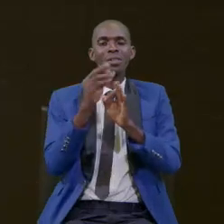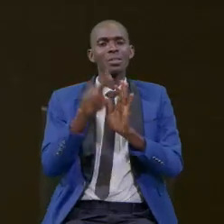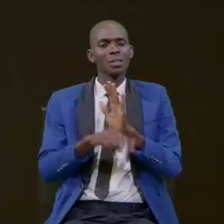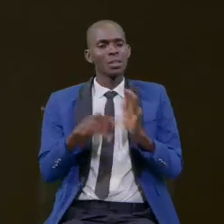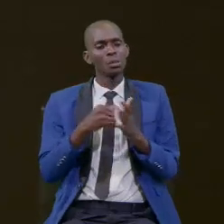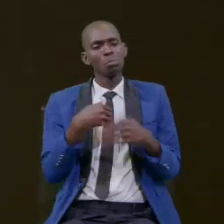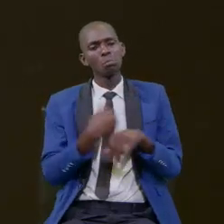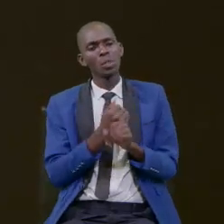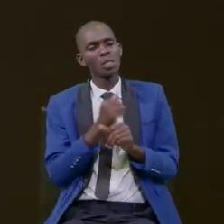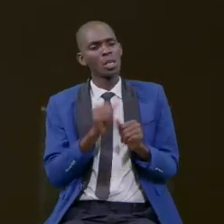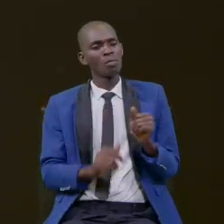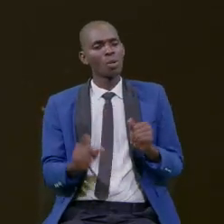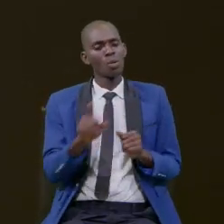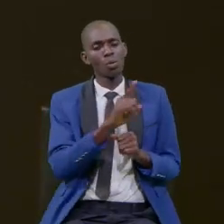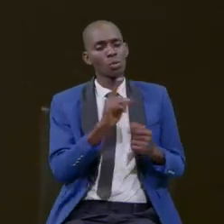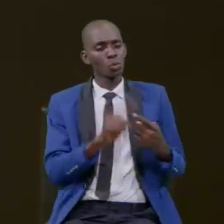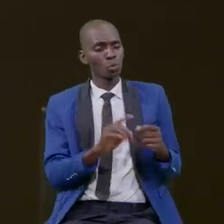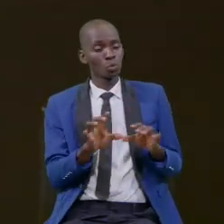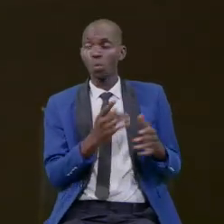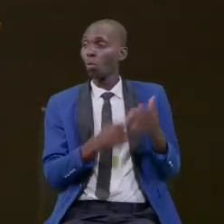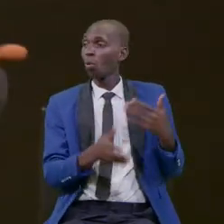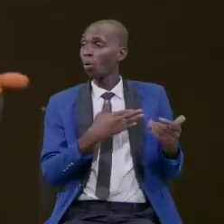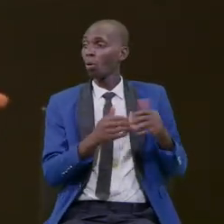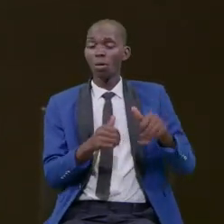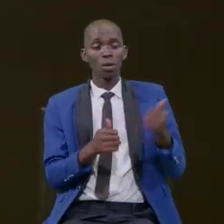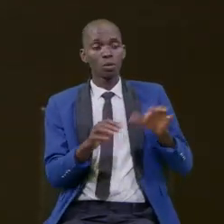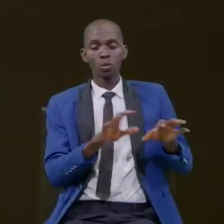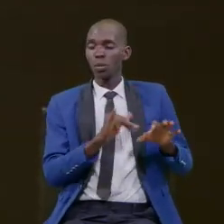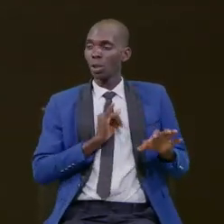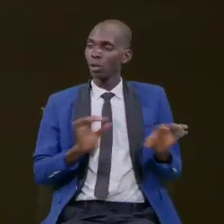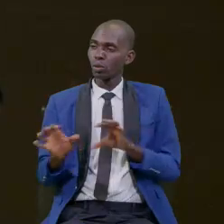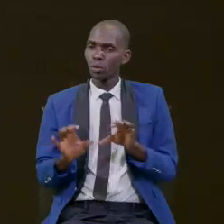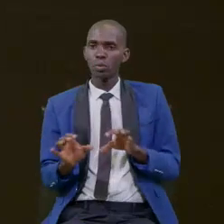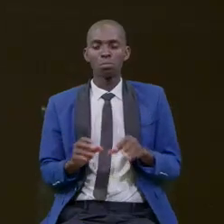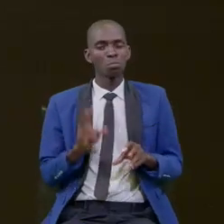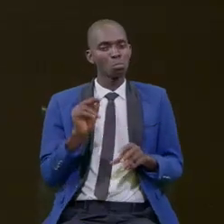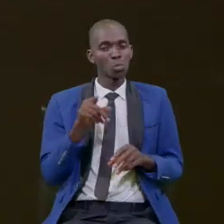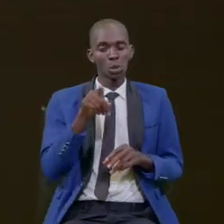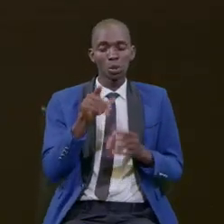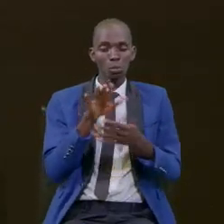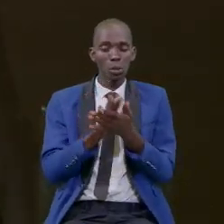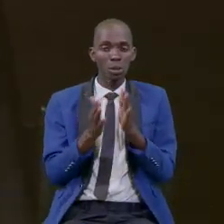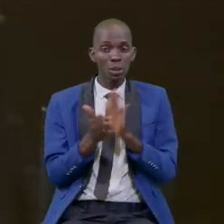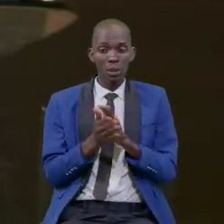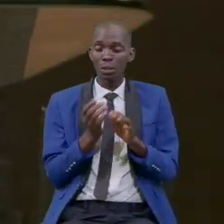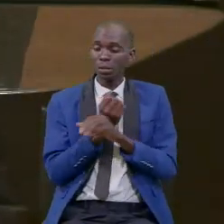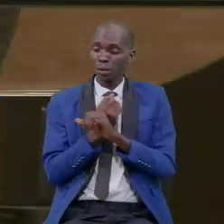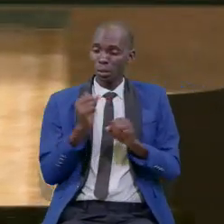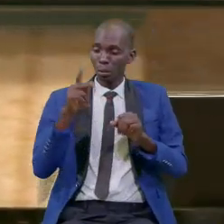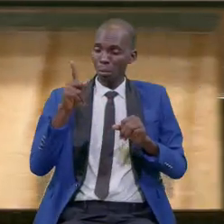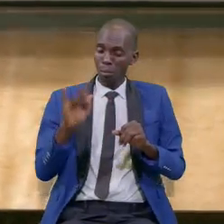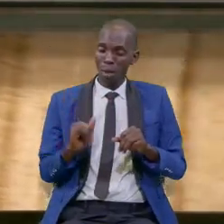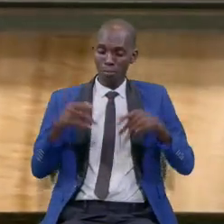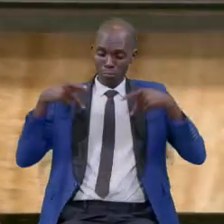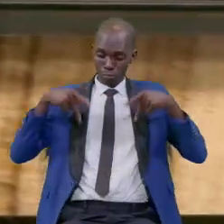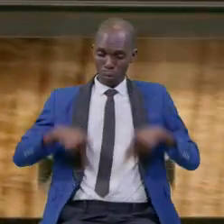now. What did you, I do? He got saved by personal faith, but he's not continuing in